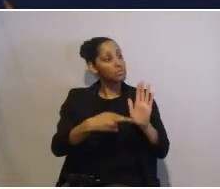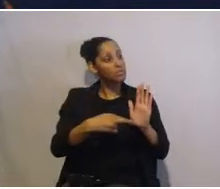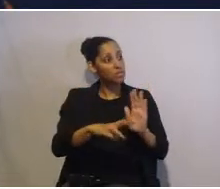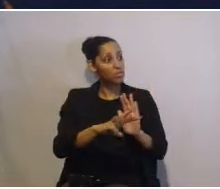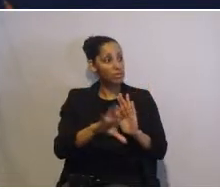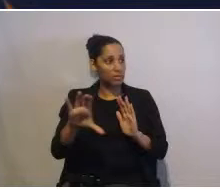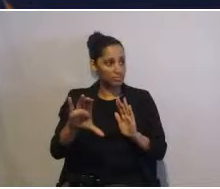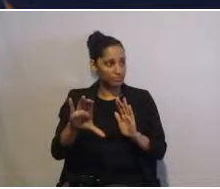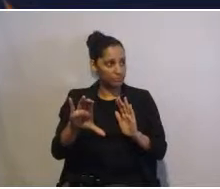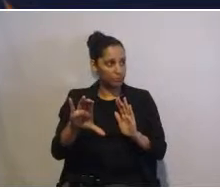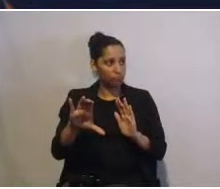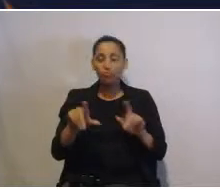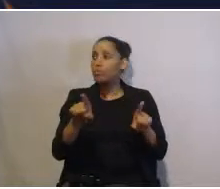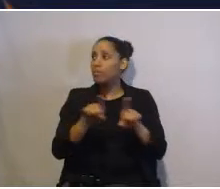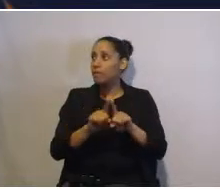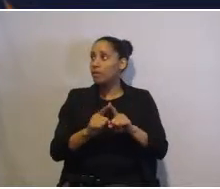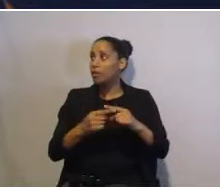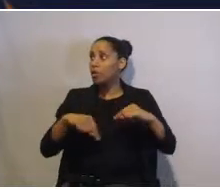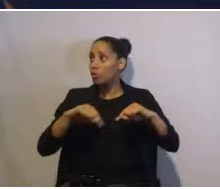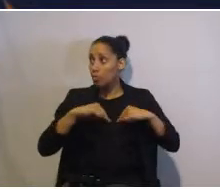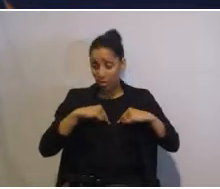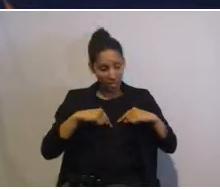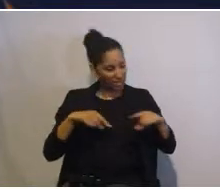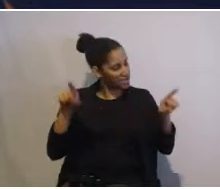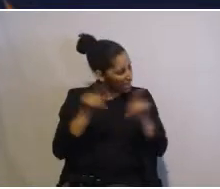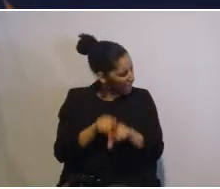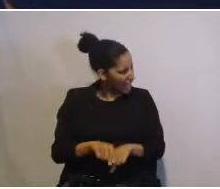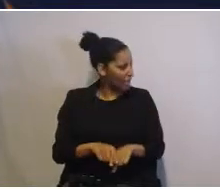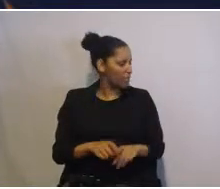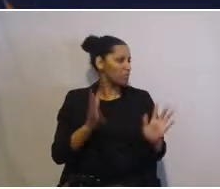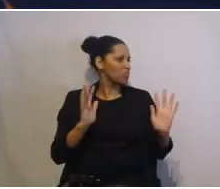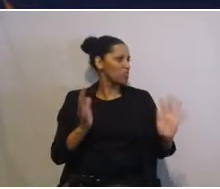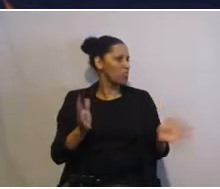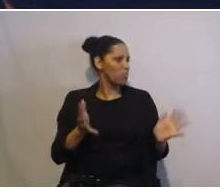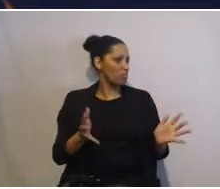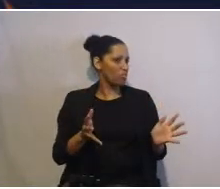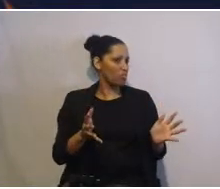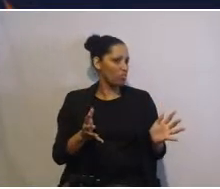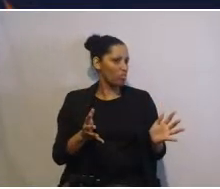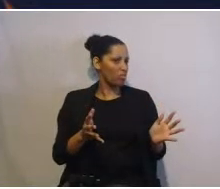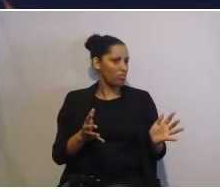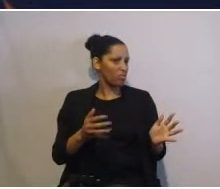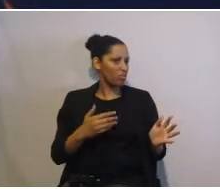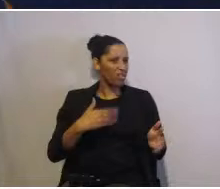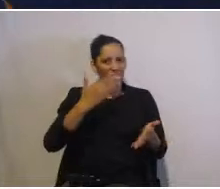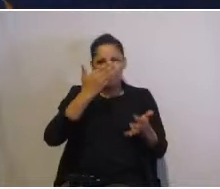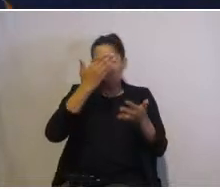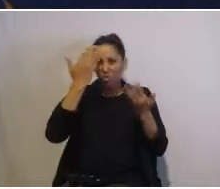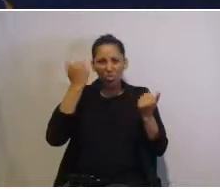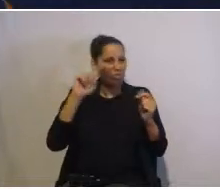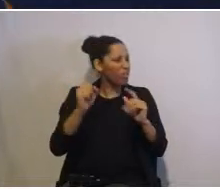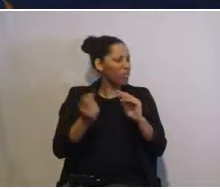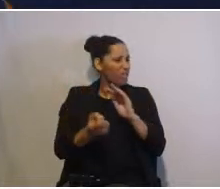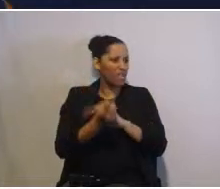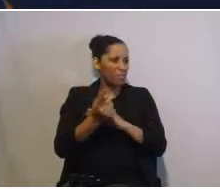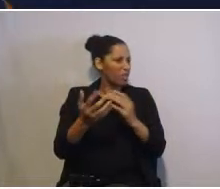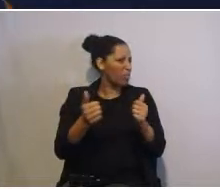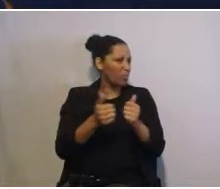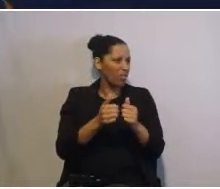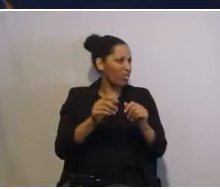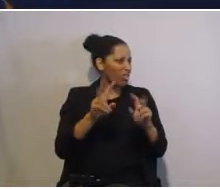Cape, and we were talking about the same thing. I don't know what is happening with